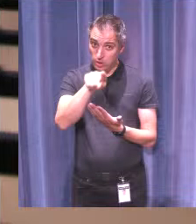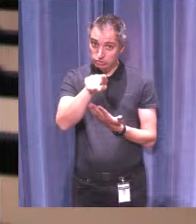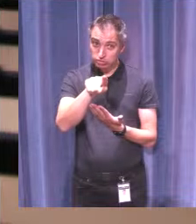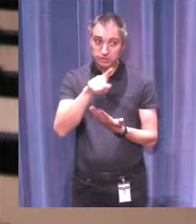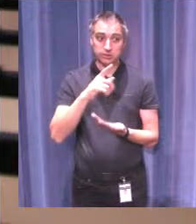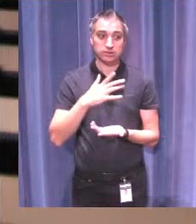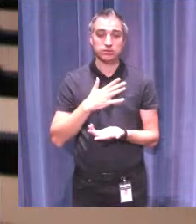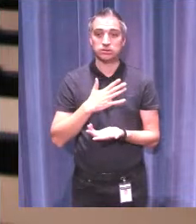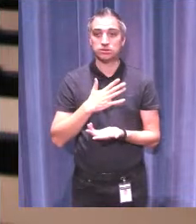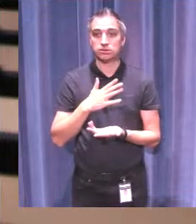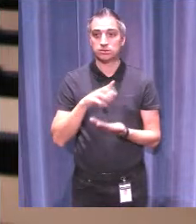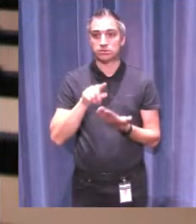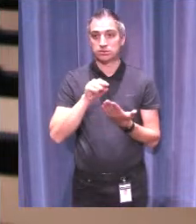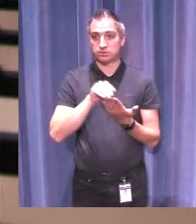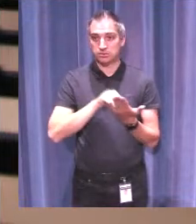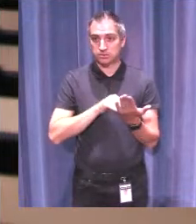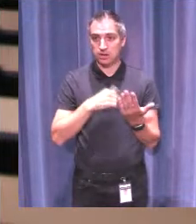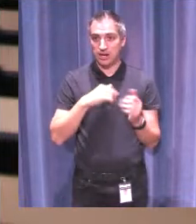Personnel?